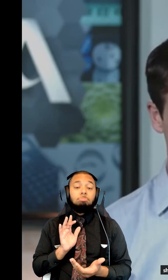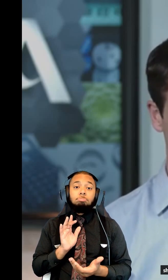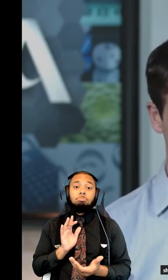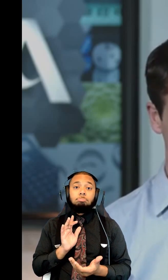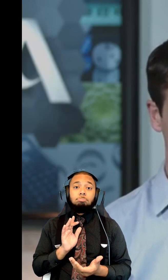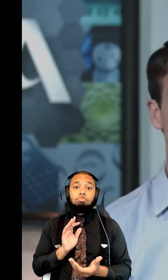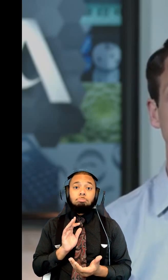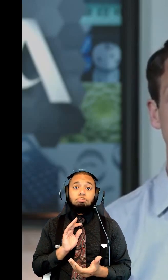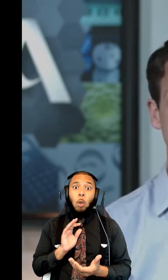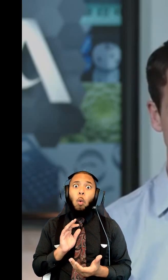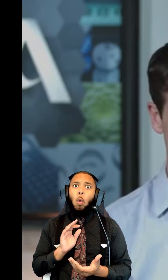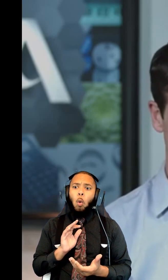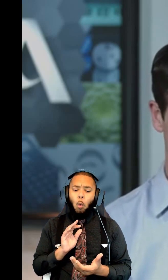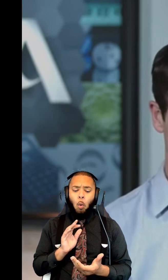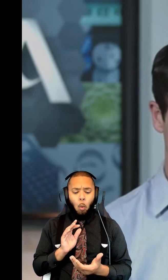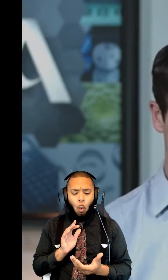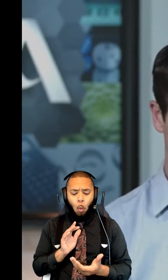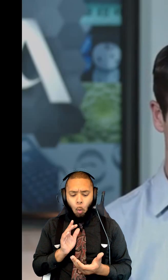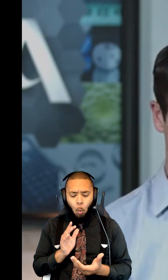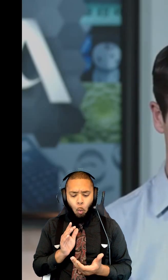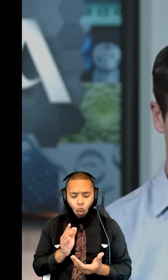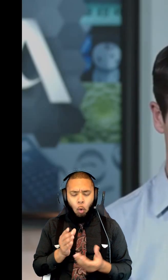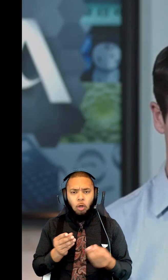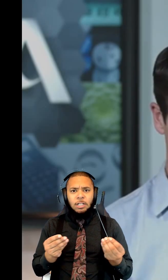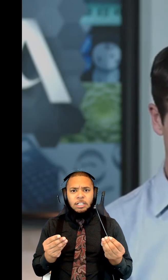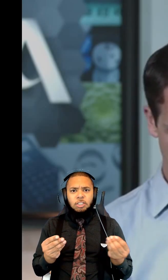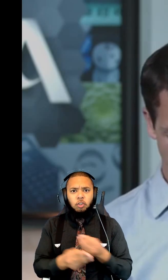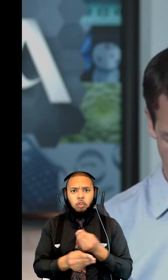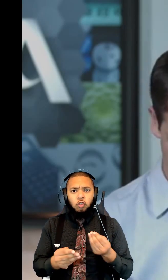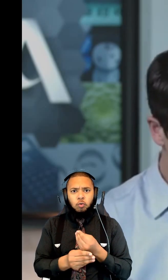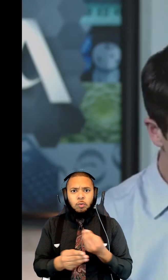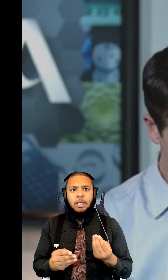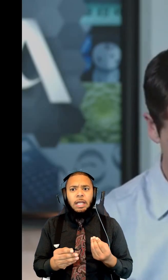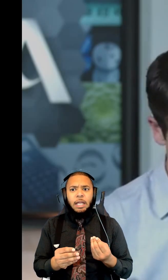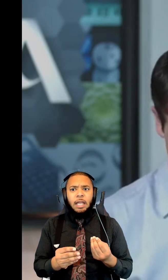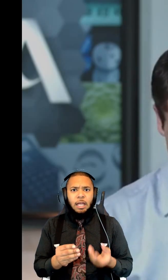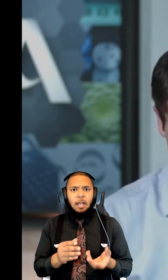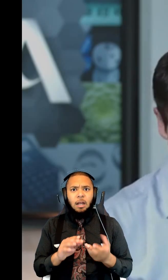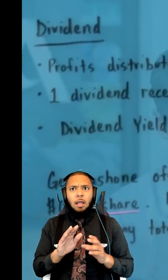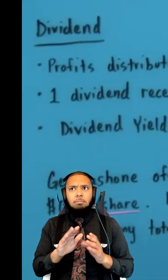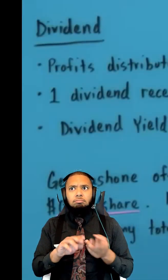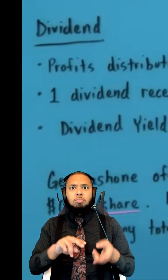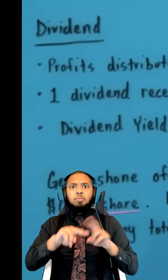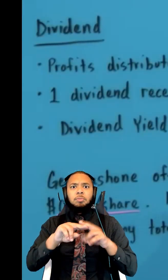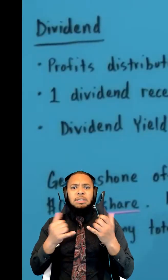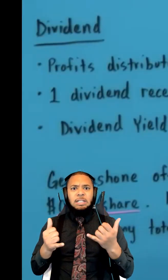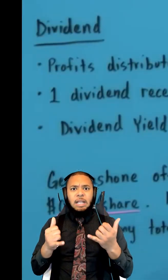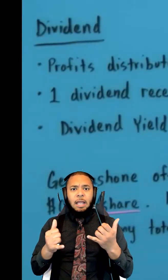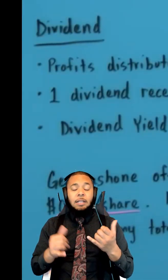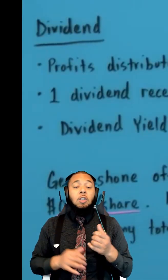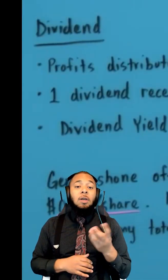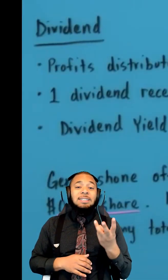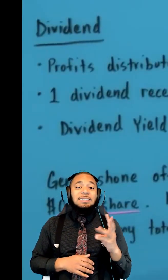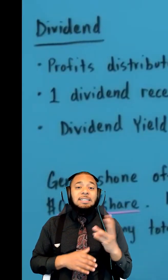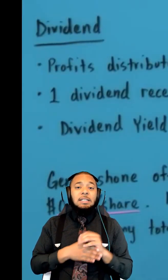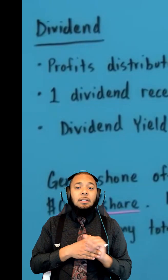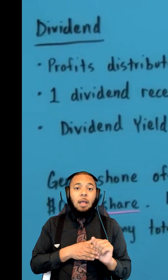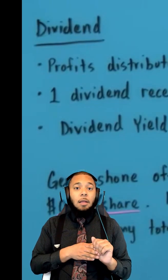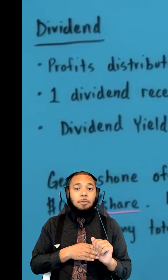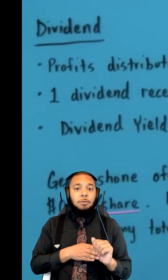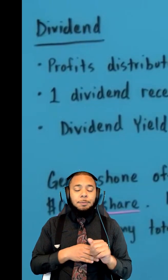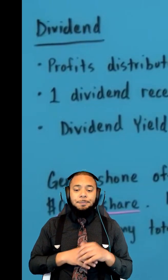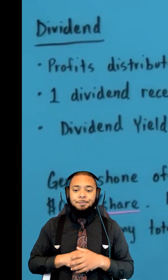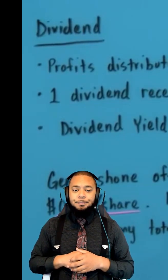Trading up today. 16 bucks. Cool. All right, so we are at $16. The current share price